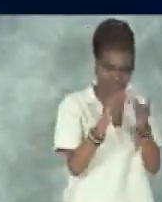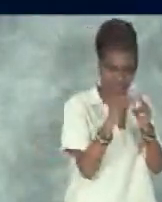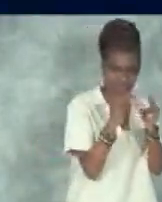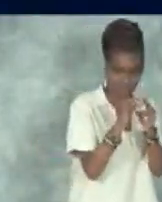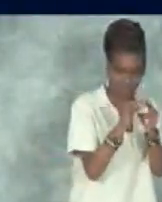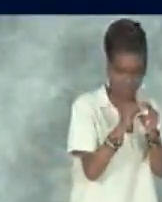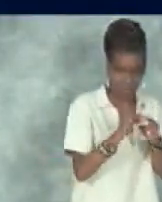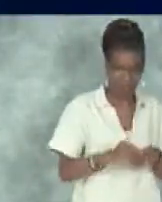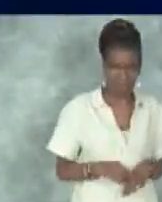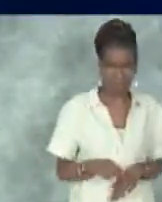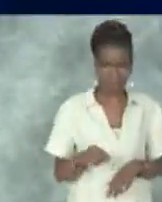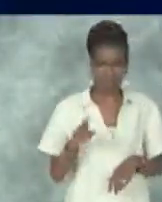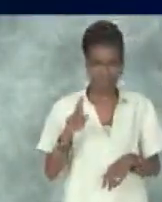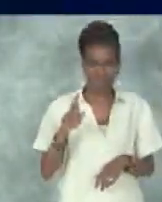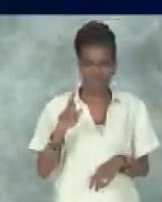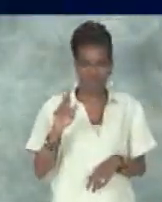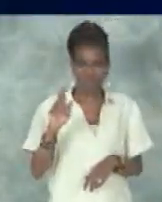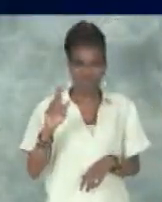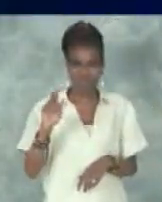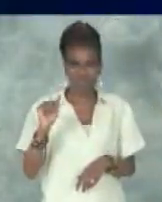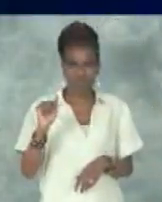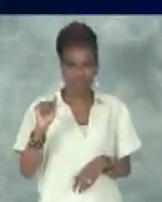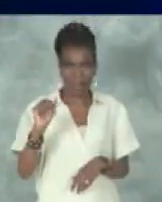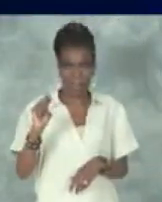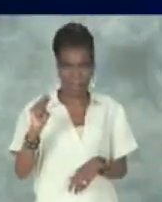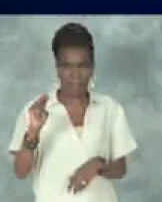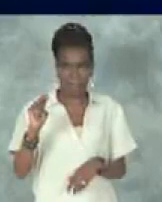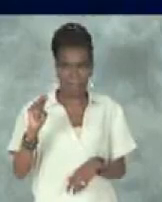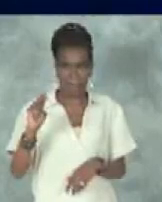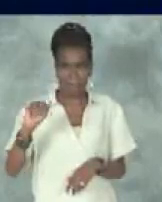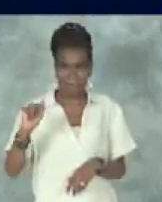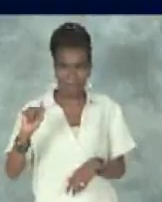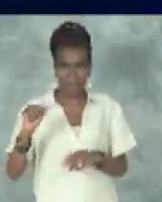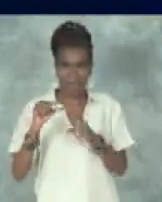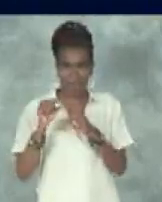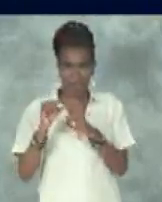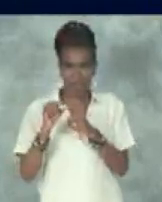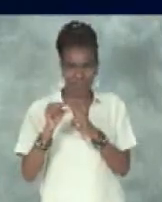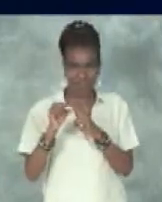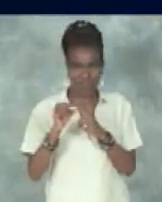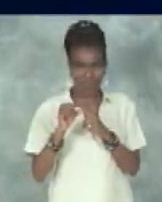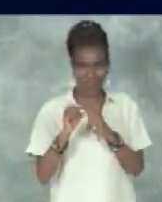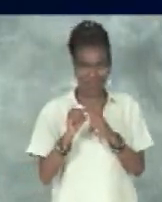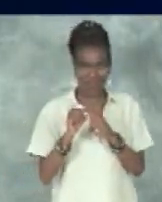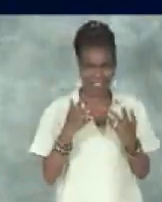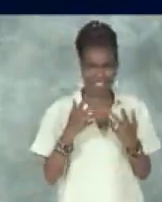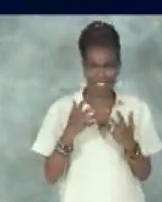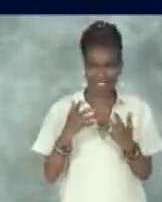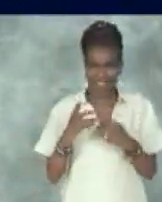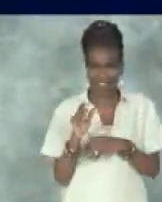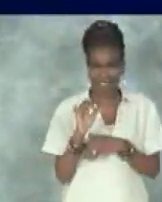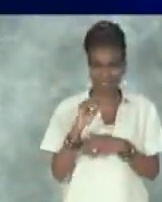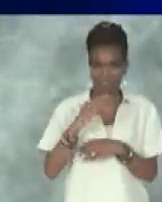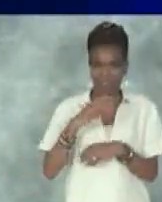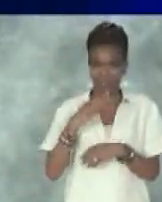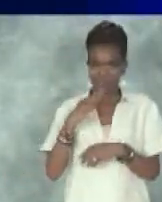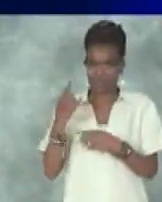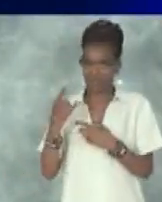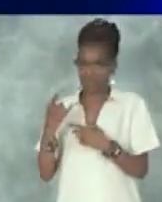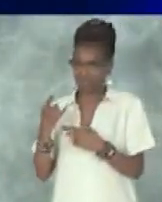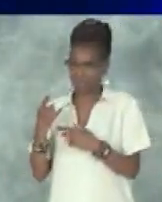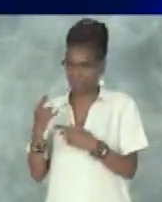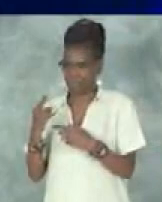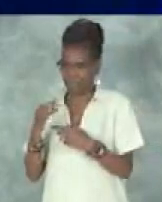And a rhema word, when somebody calls it a rhema word, it's because God has spoken that word into your